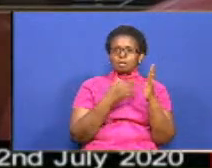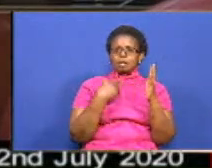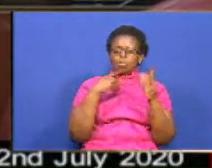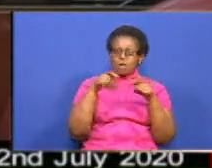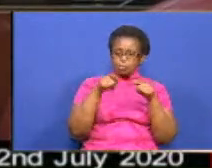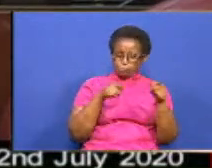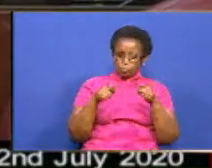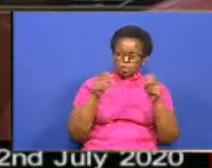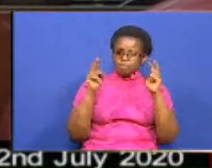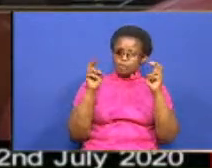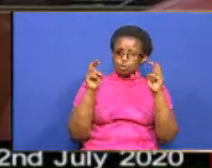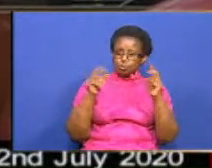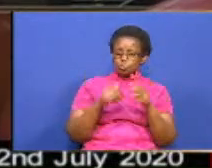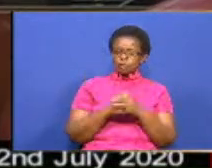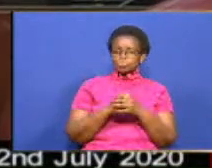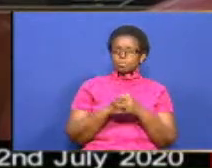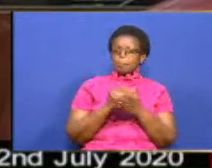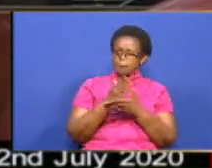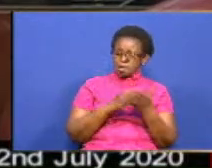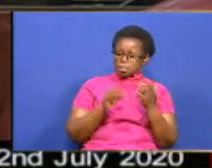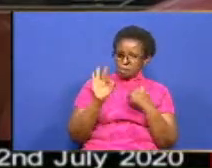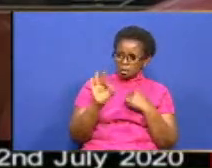matters. Part 3,